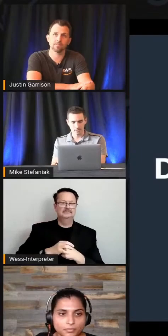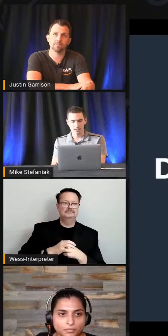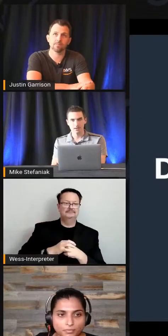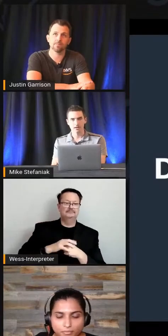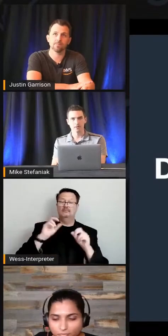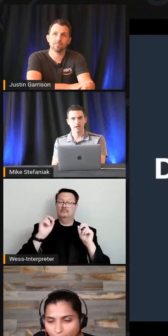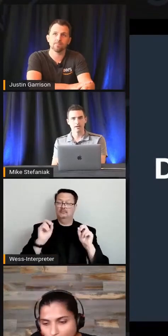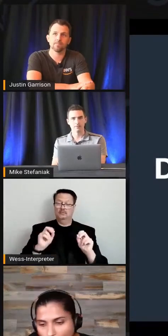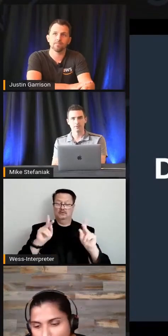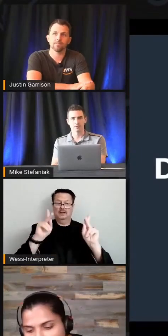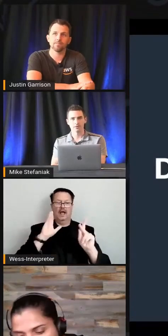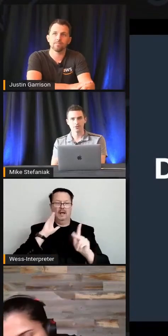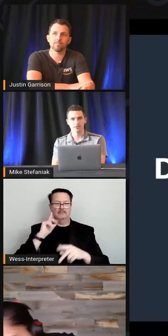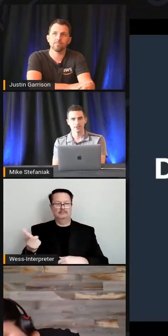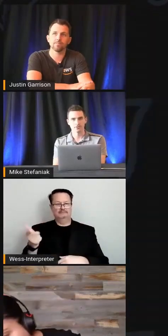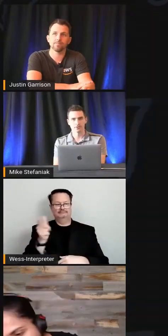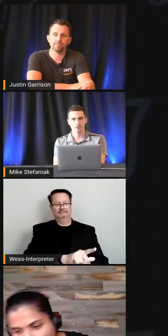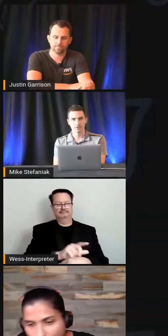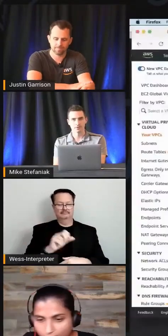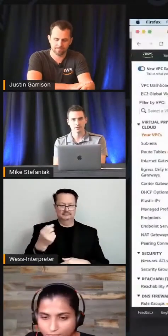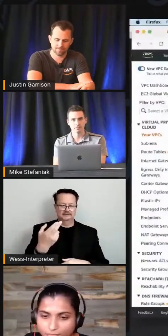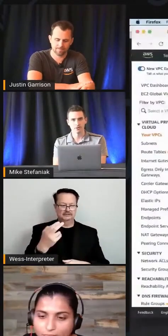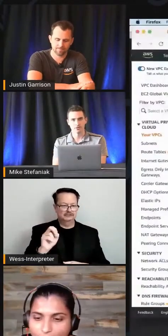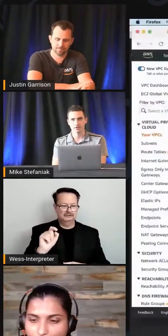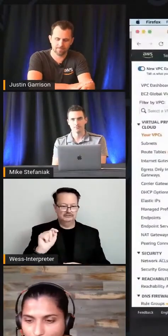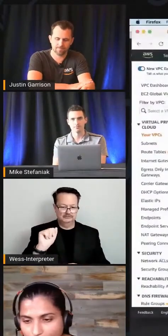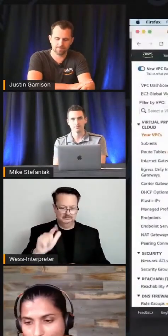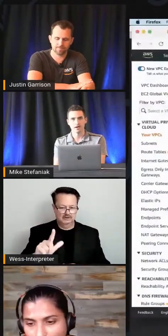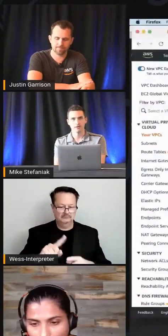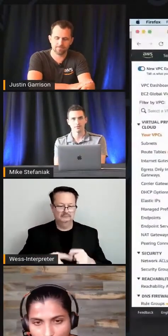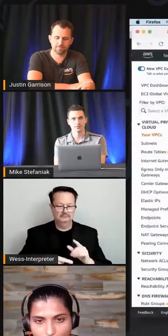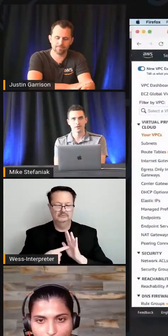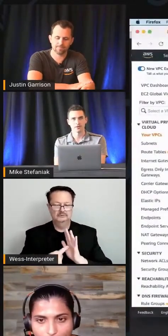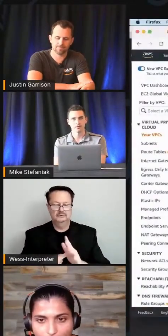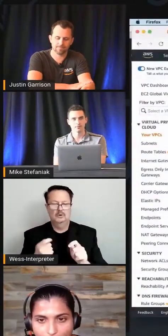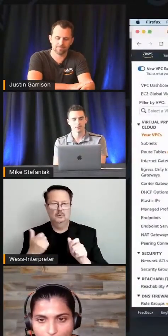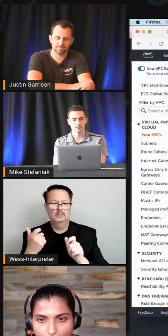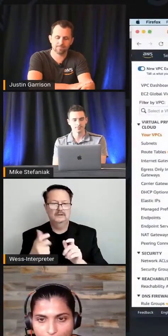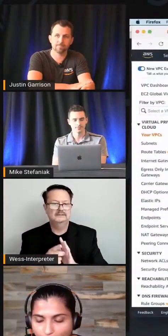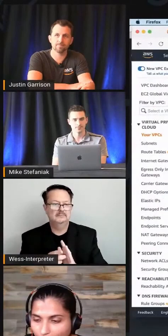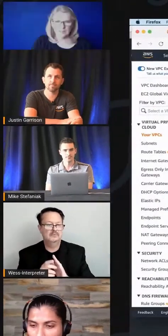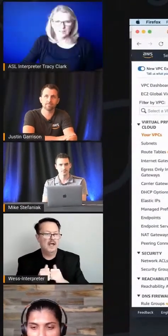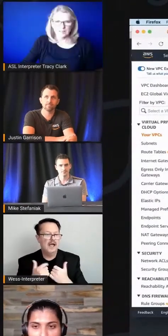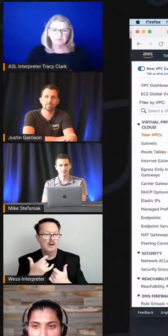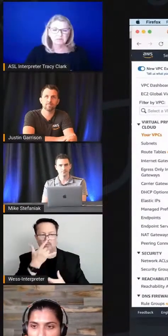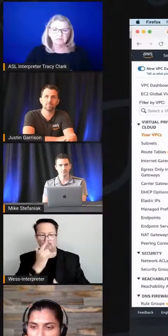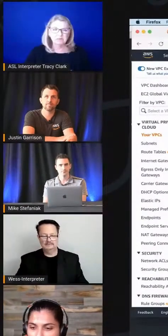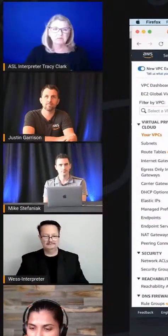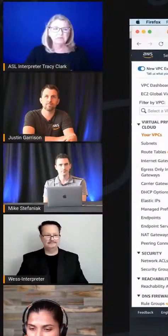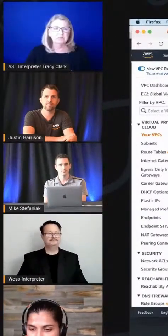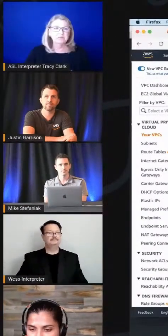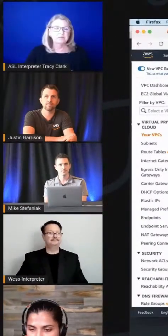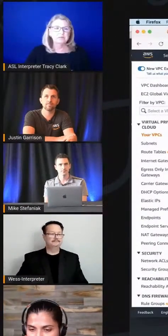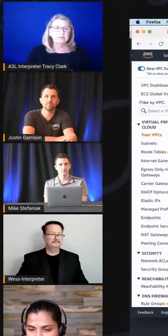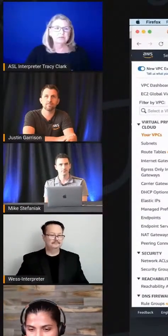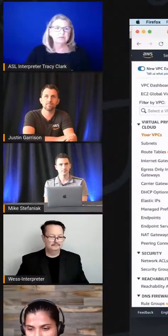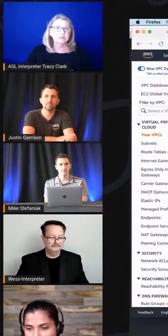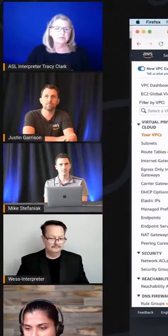Okay, I'm going to hand it over to Sheetal to show a quick demo of how this is all going to work. Okay, thanks, Mike.